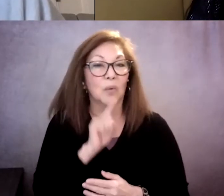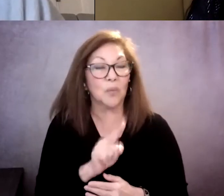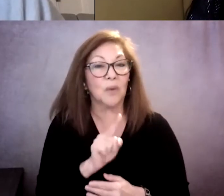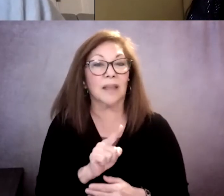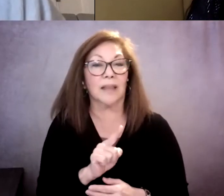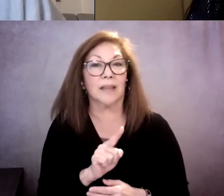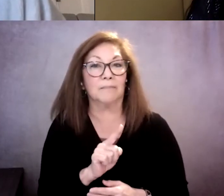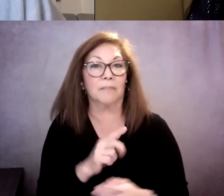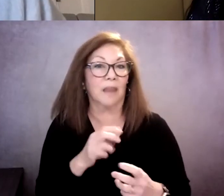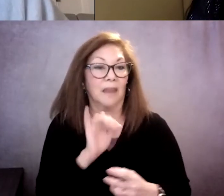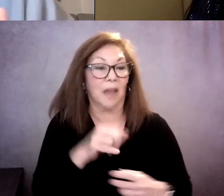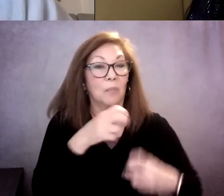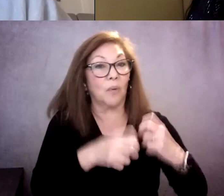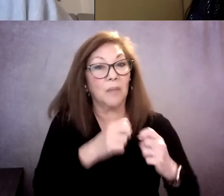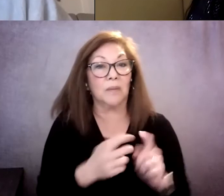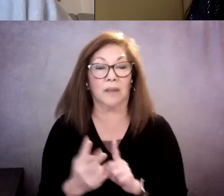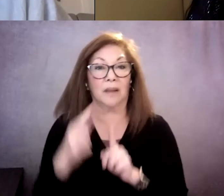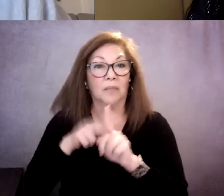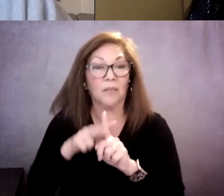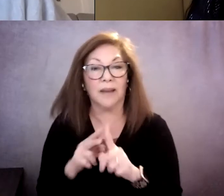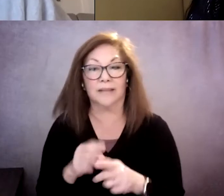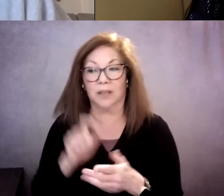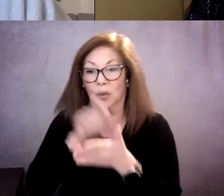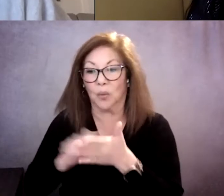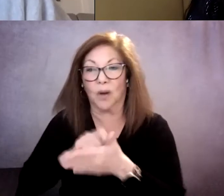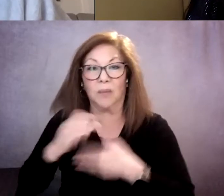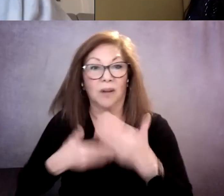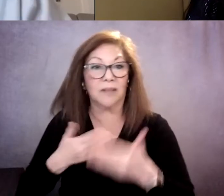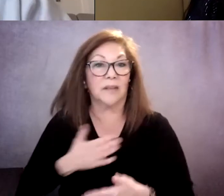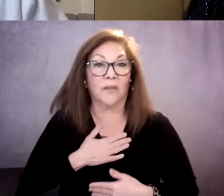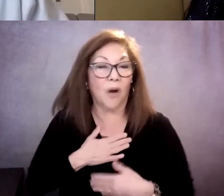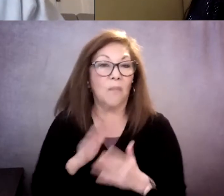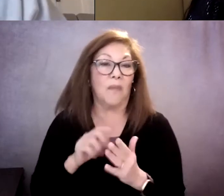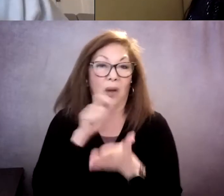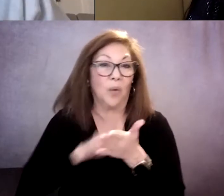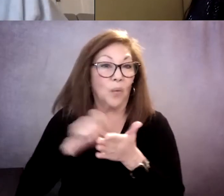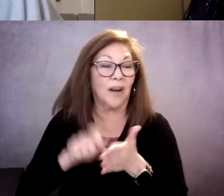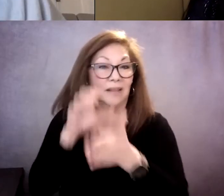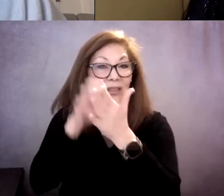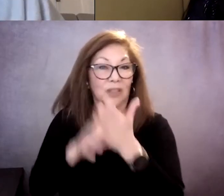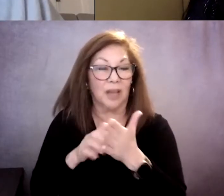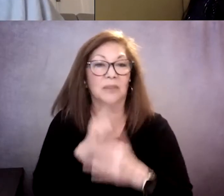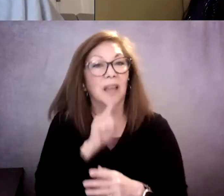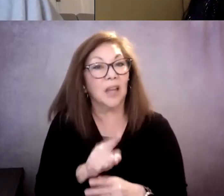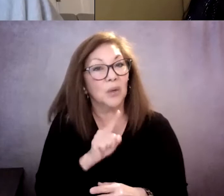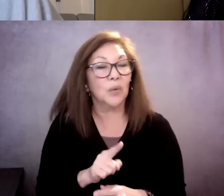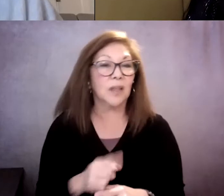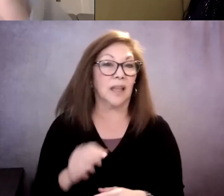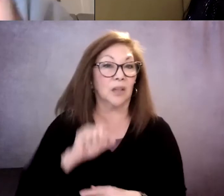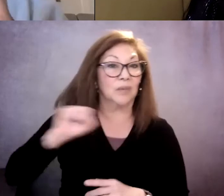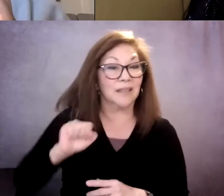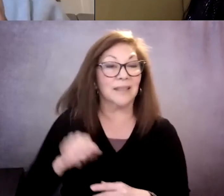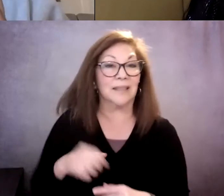applies to the writing process of all of my chapters. It was, I had to constantly resist the temptation